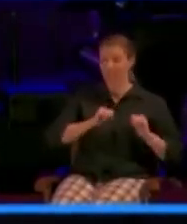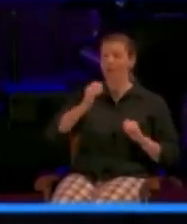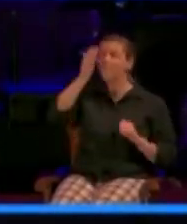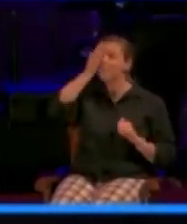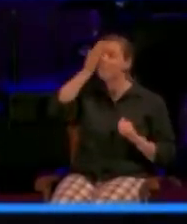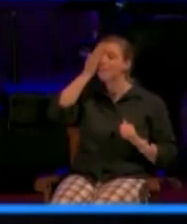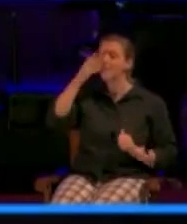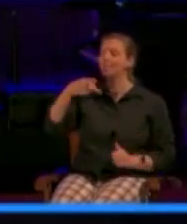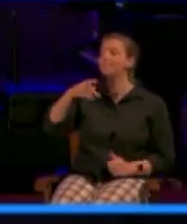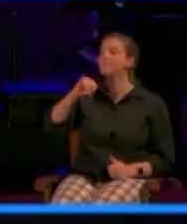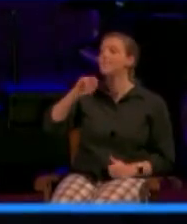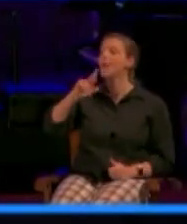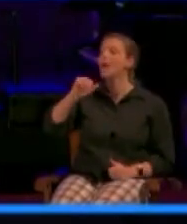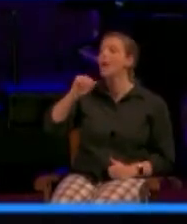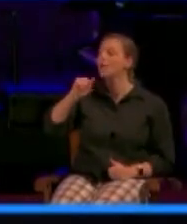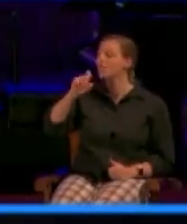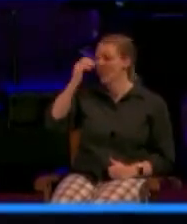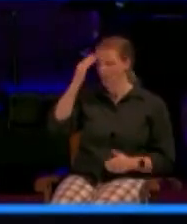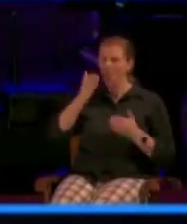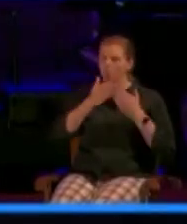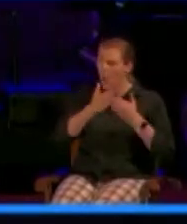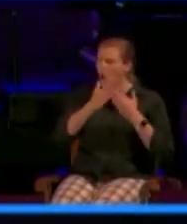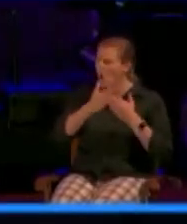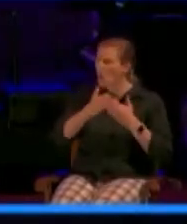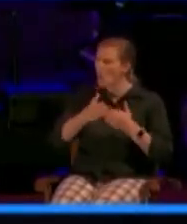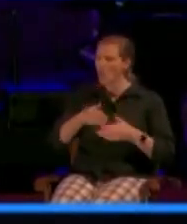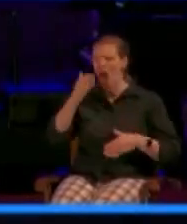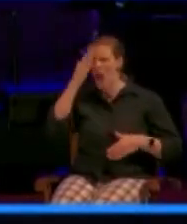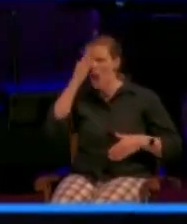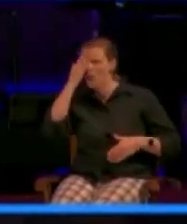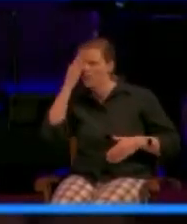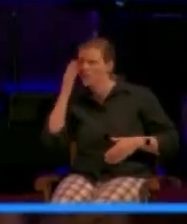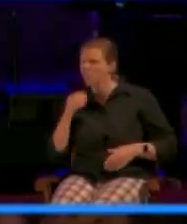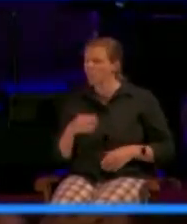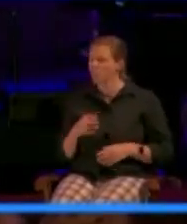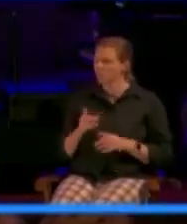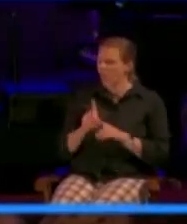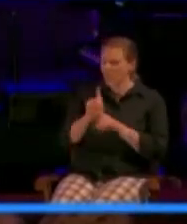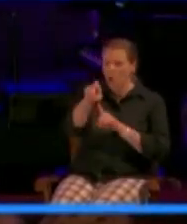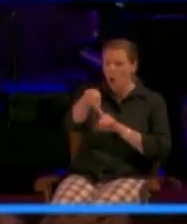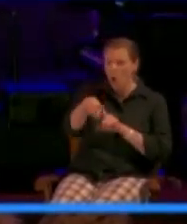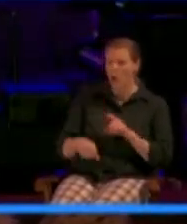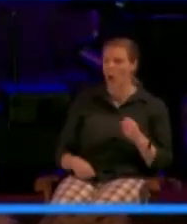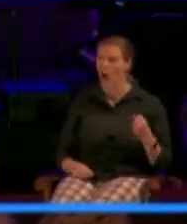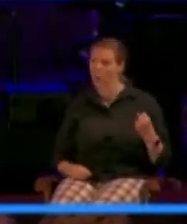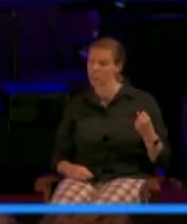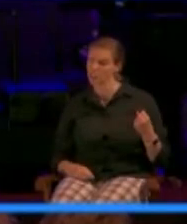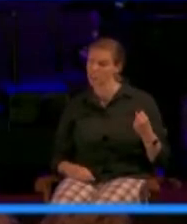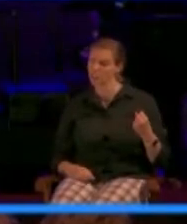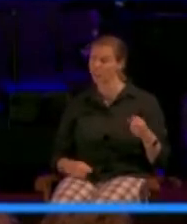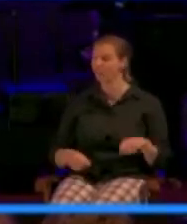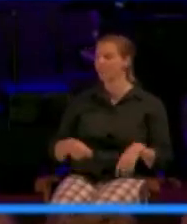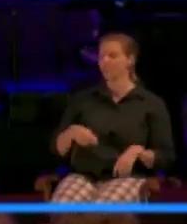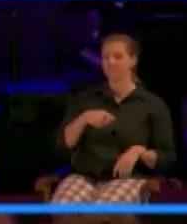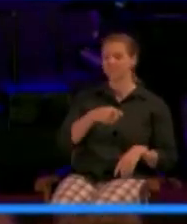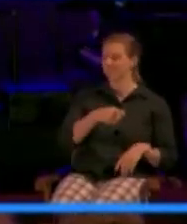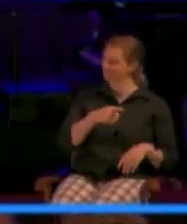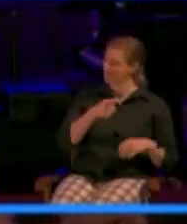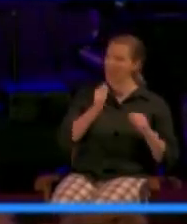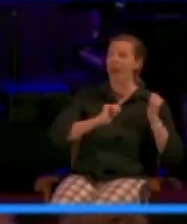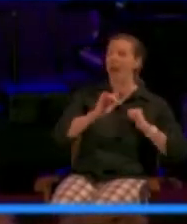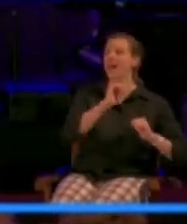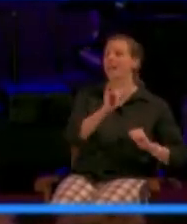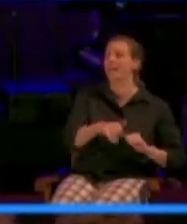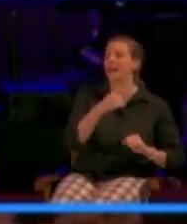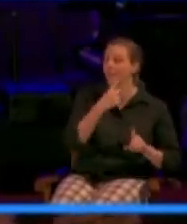He goes to my daddy's house dressed that way. He goes to the neighbor's house dressed that way. He's just a pirate. My